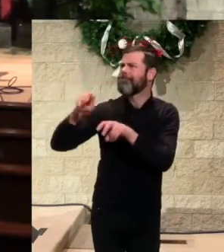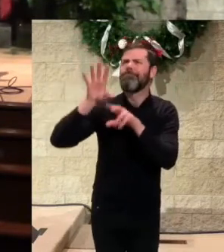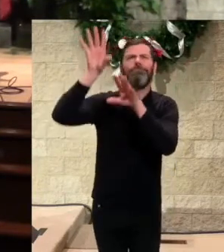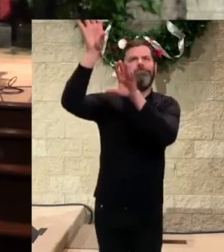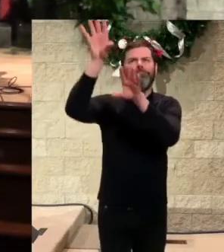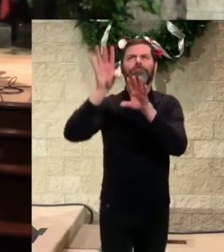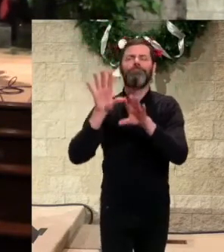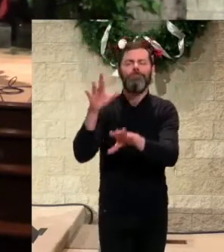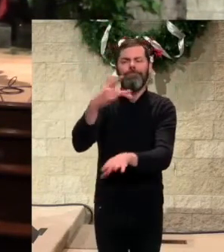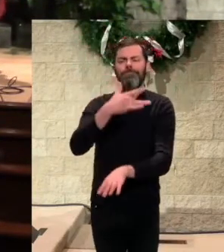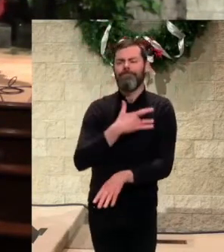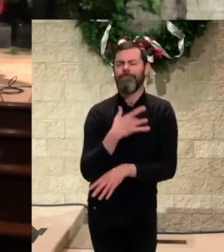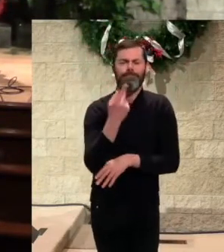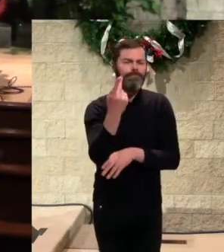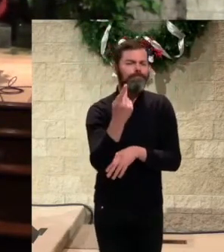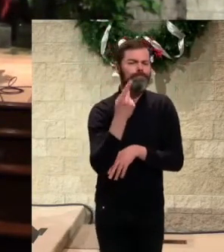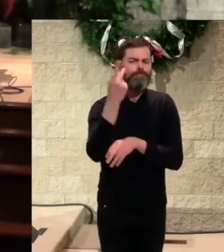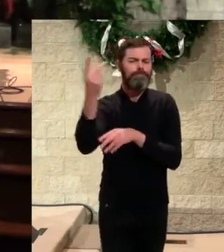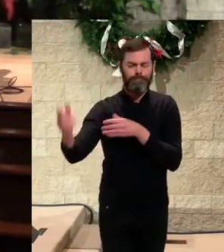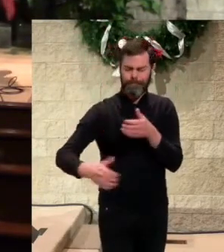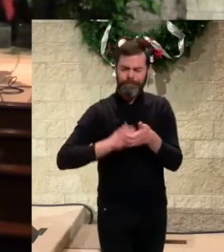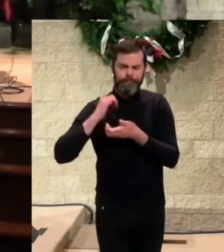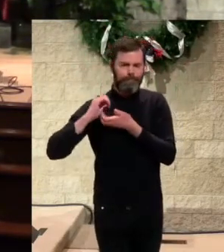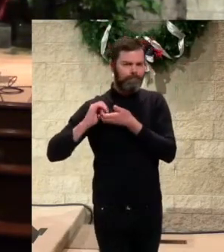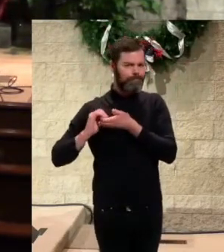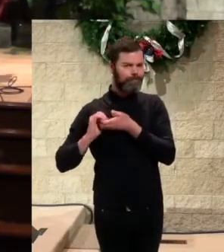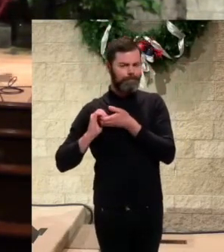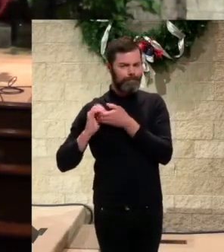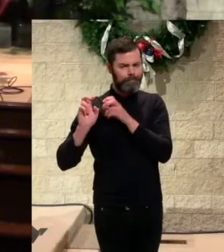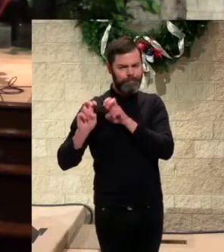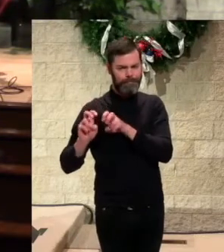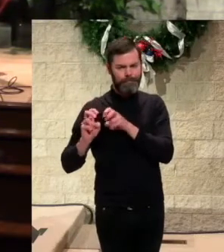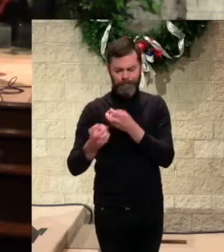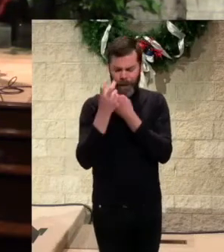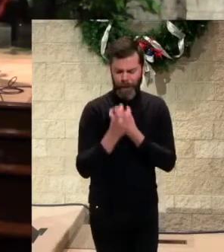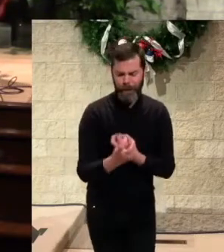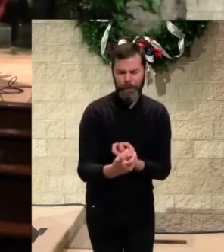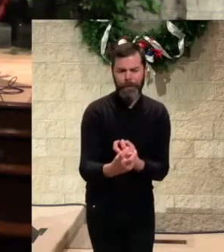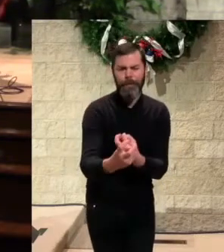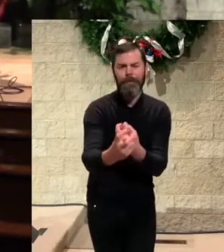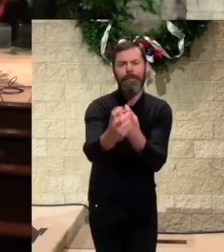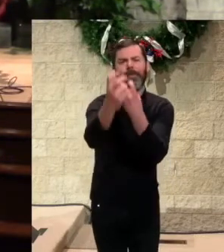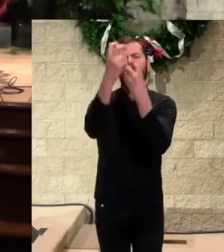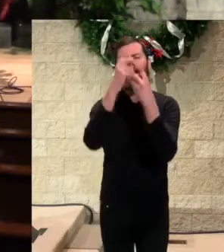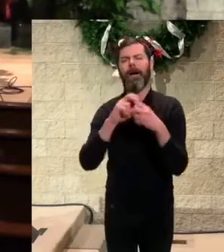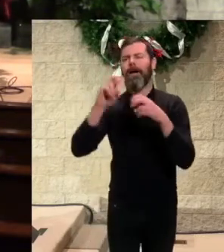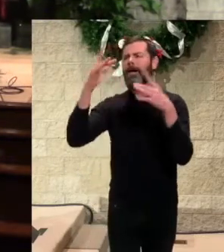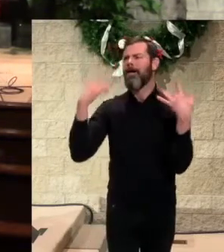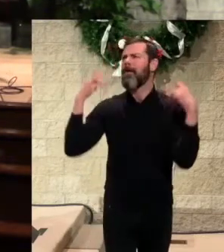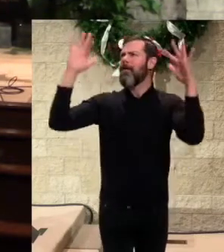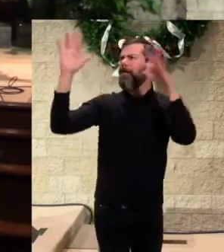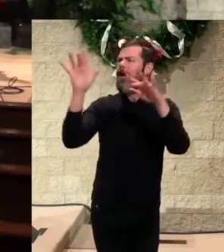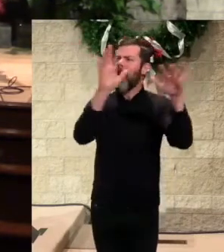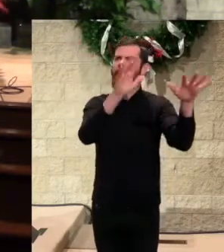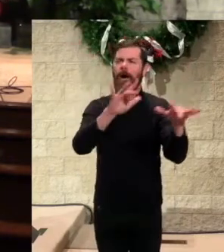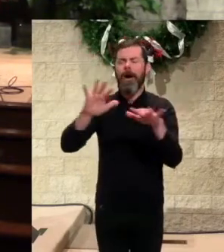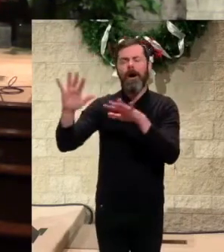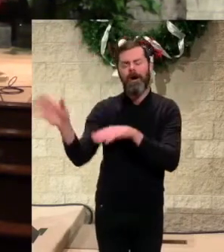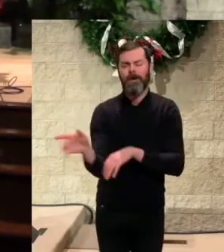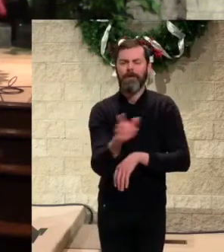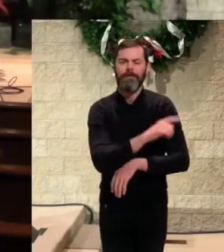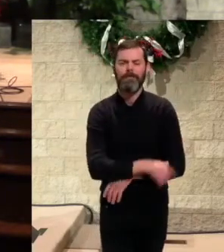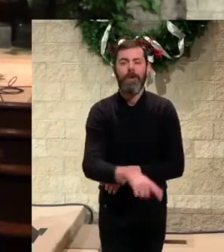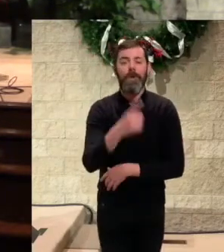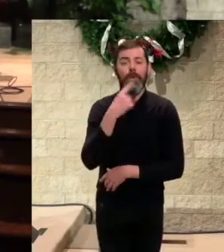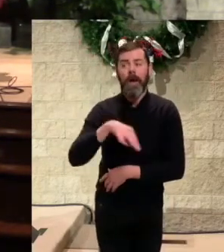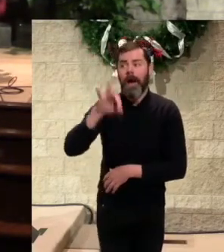it's grand, just holding your hand. We're gliding along with the song of a wintry fairyland. Our cheeks are nice and rosy and